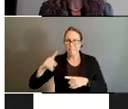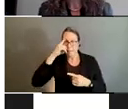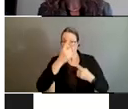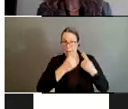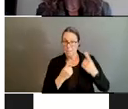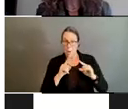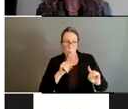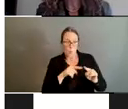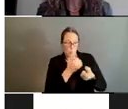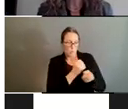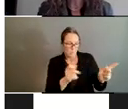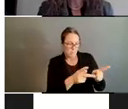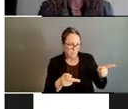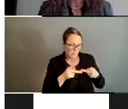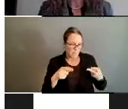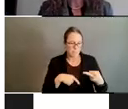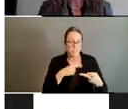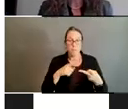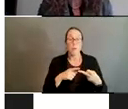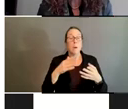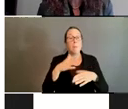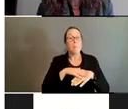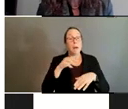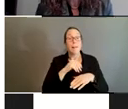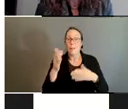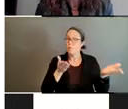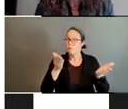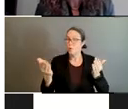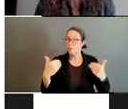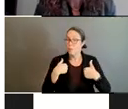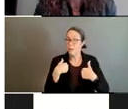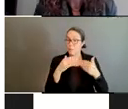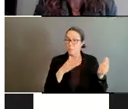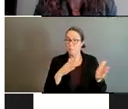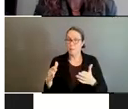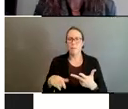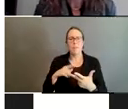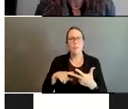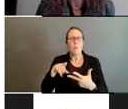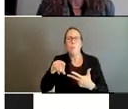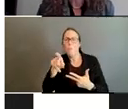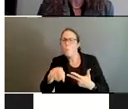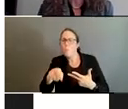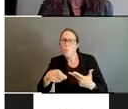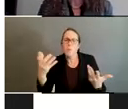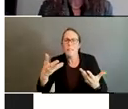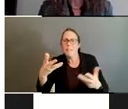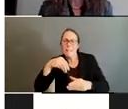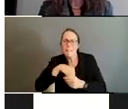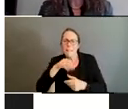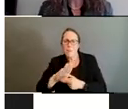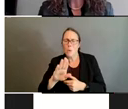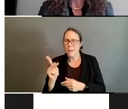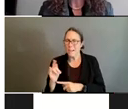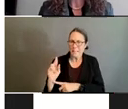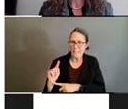having a pet and service animal plan. What do you need in that disaster emergency kit? And again,